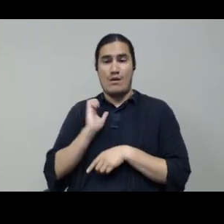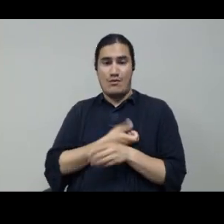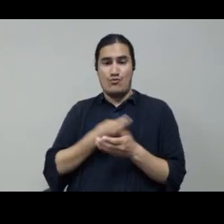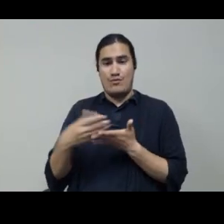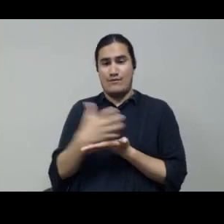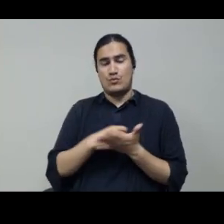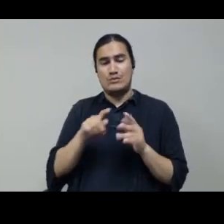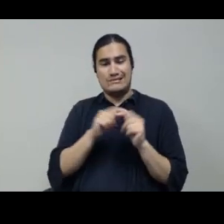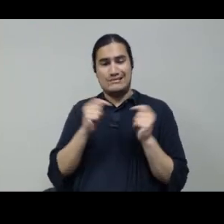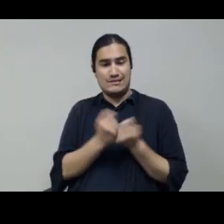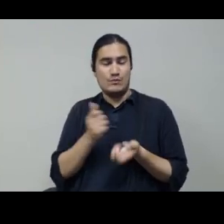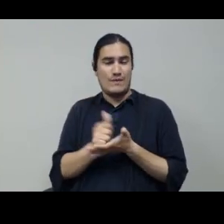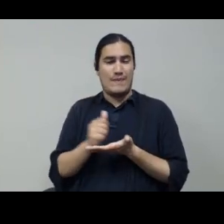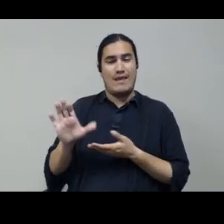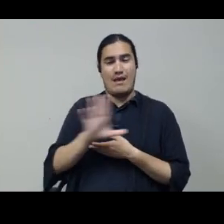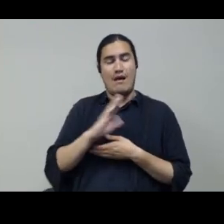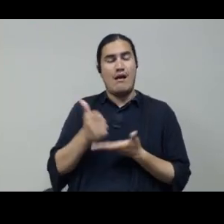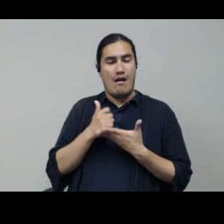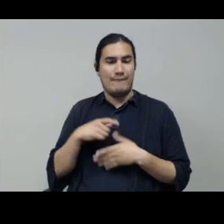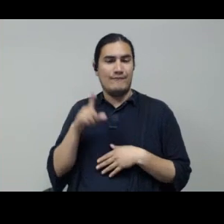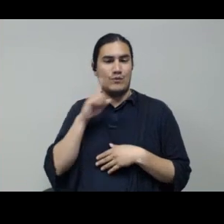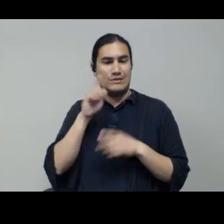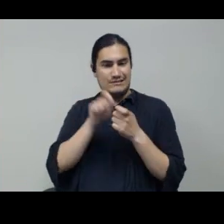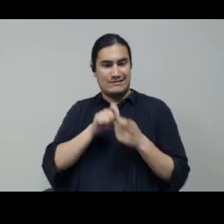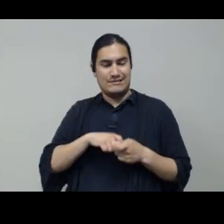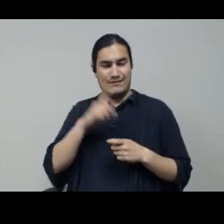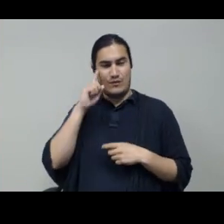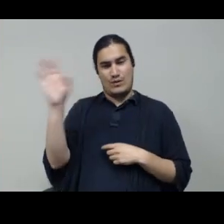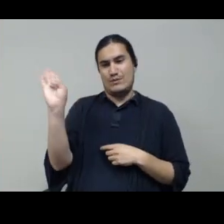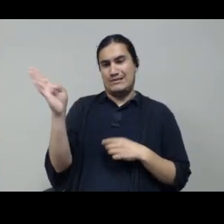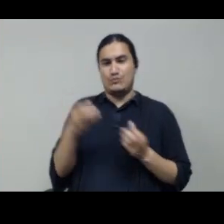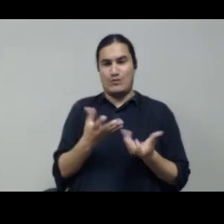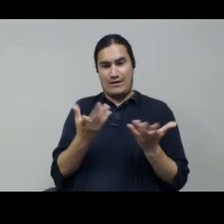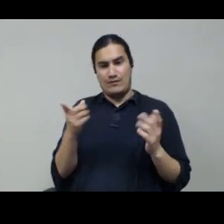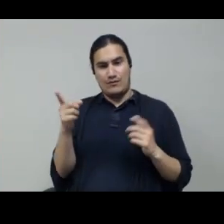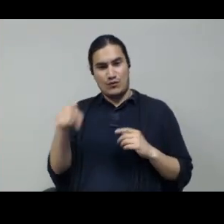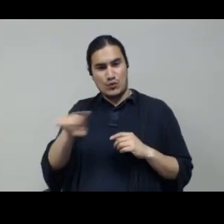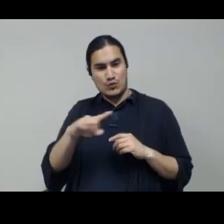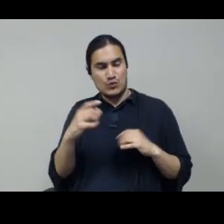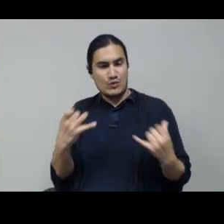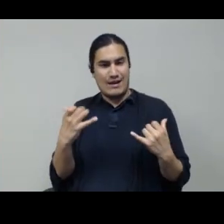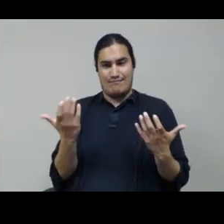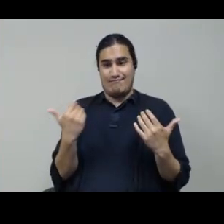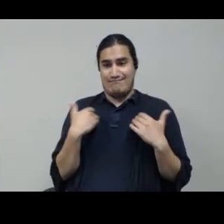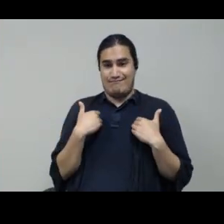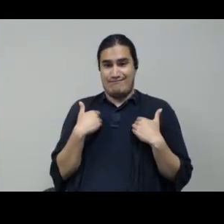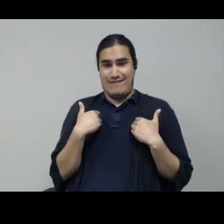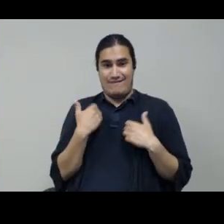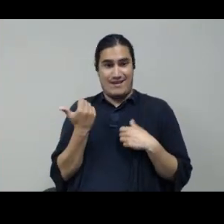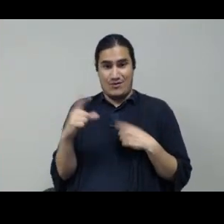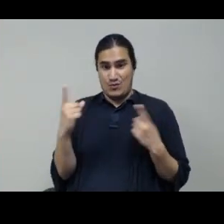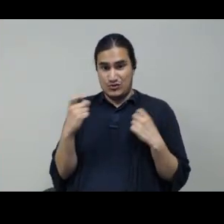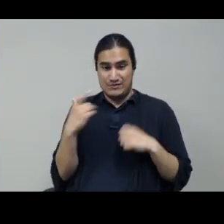with the details and the presentation provided to you today. And with that, I'll make myself available for any questions you may have. Thank